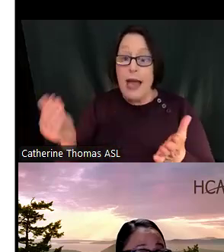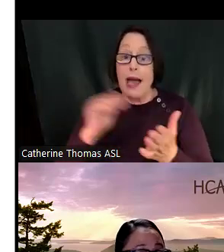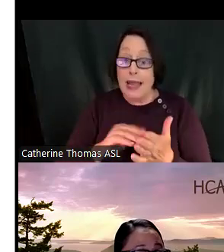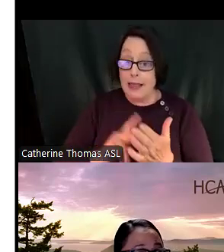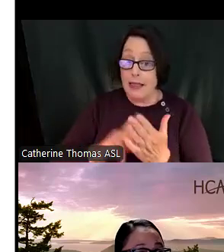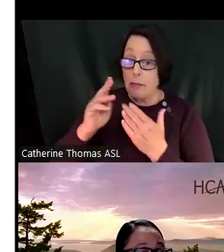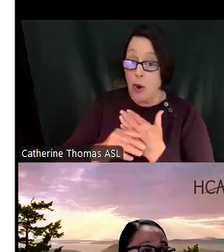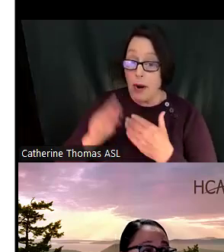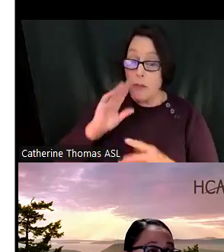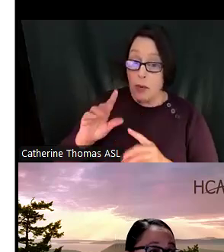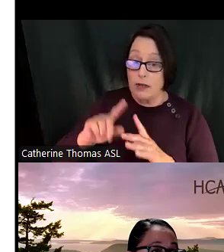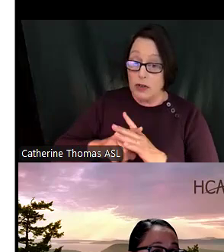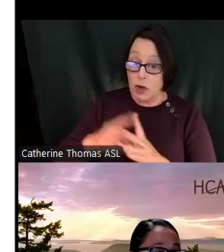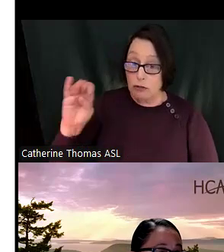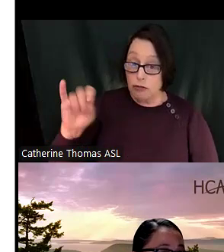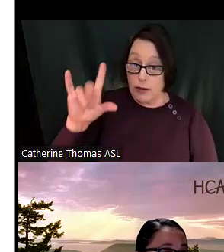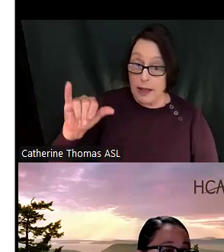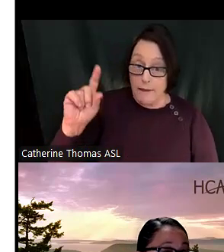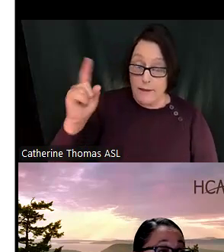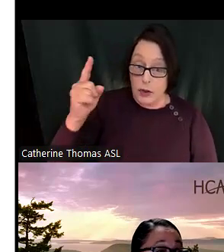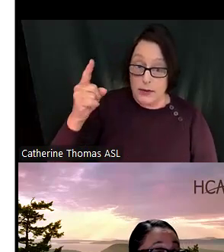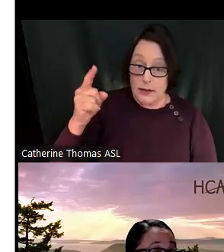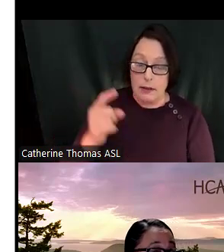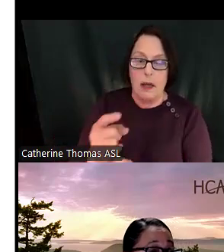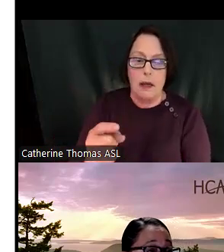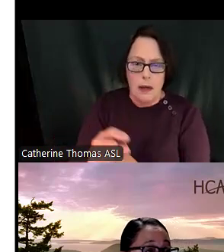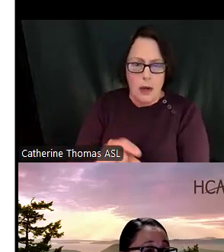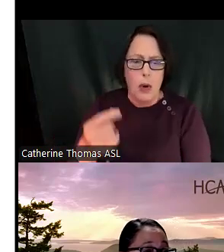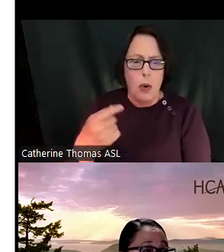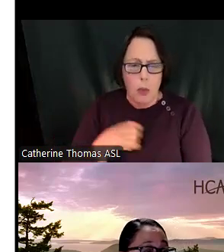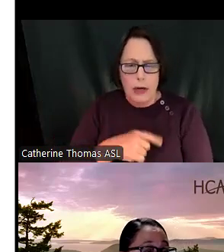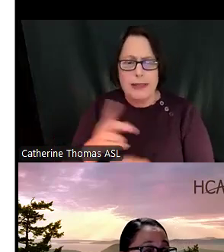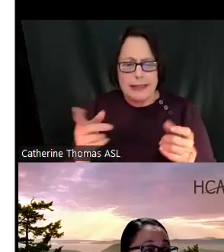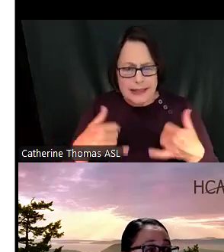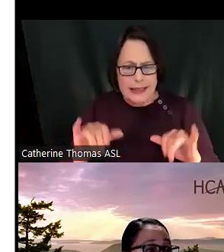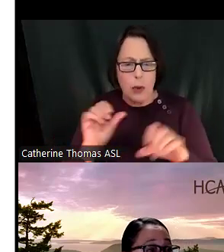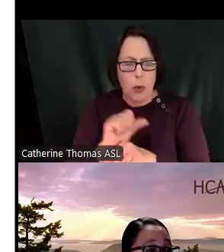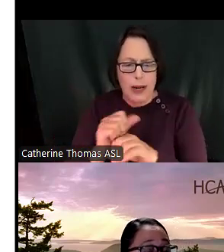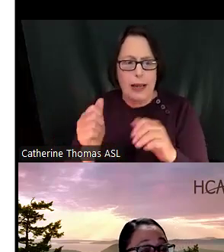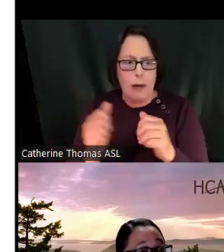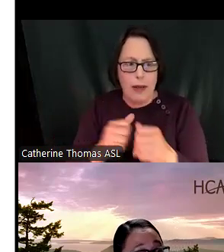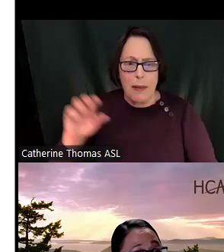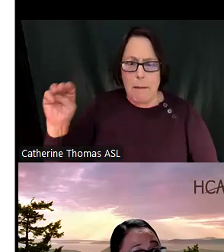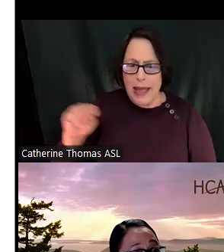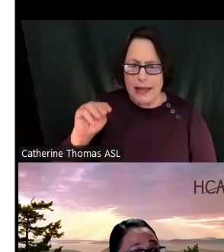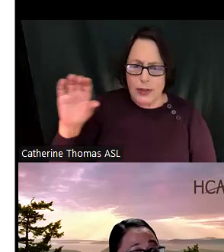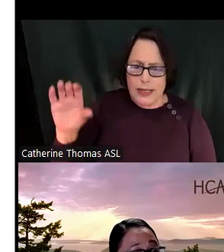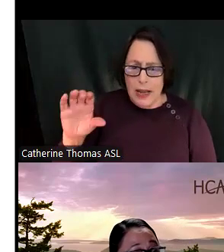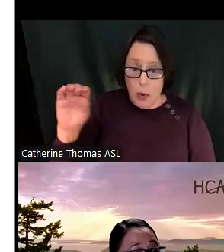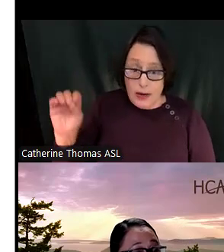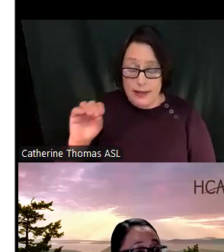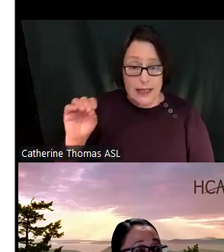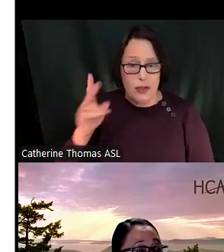on July 1st. And so we are still working with our managed care organizations on what